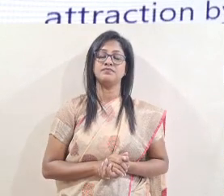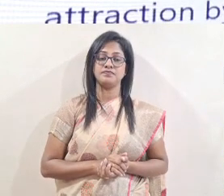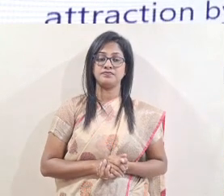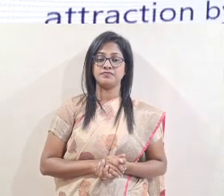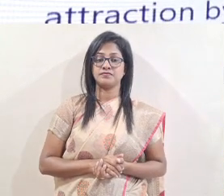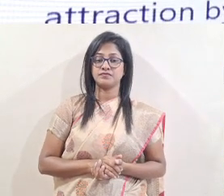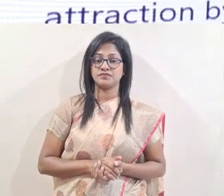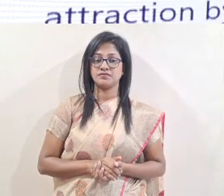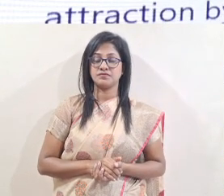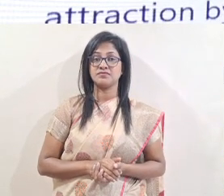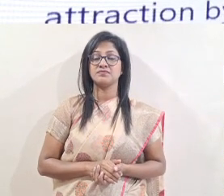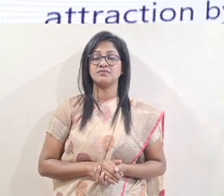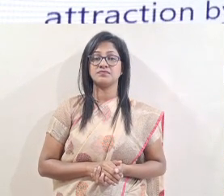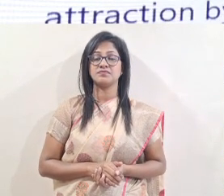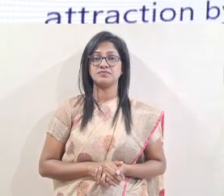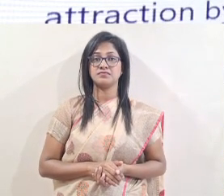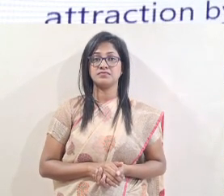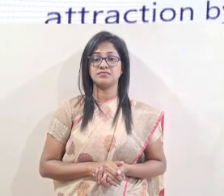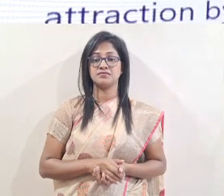increase the